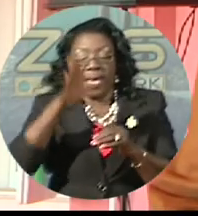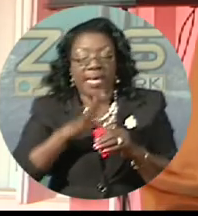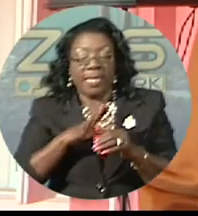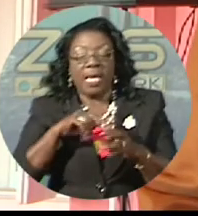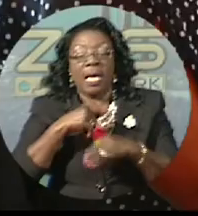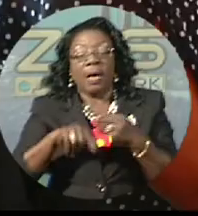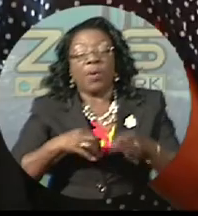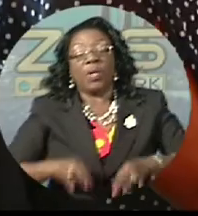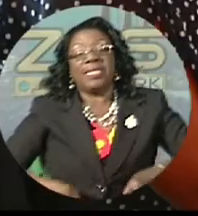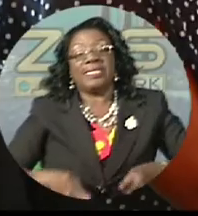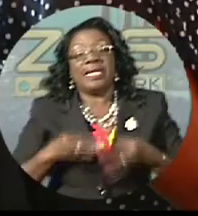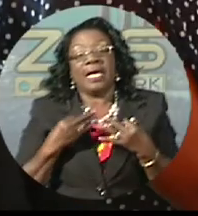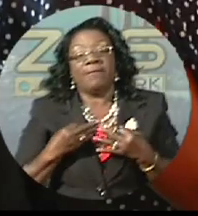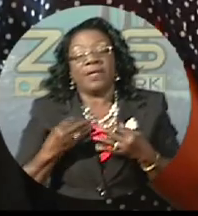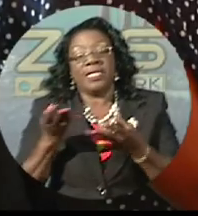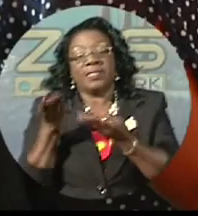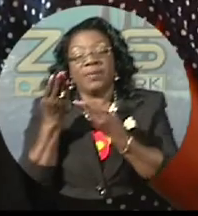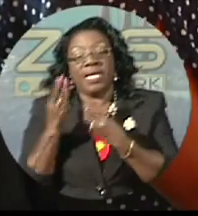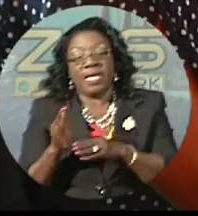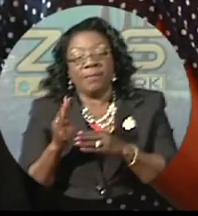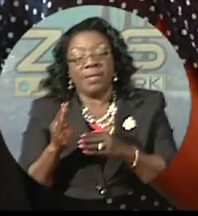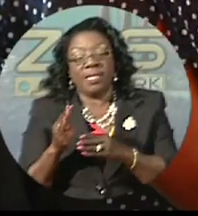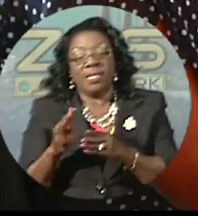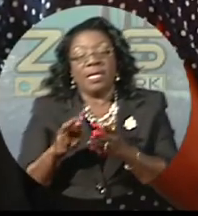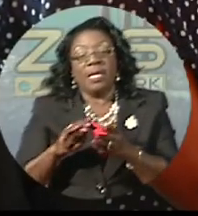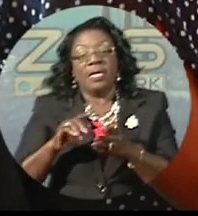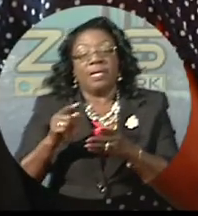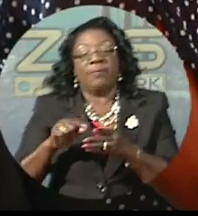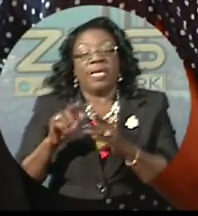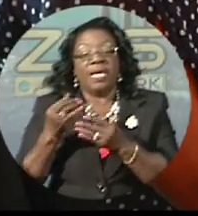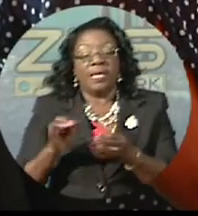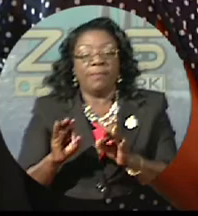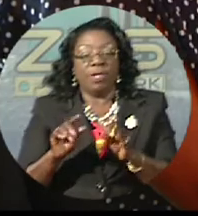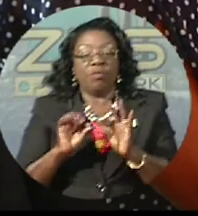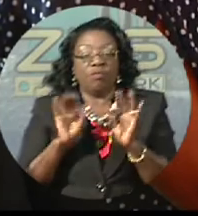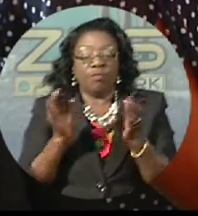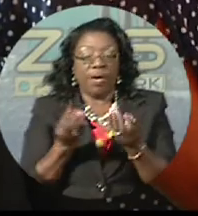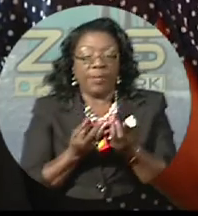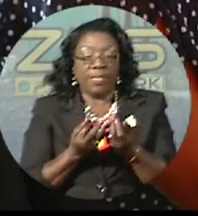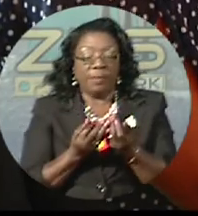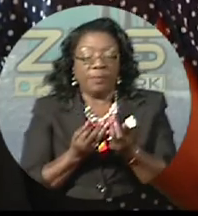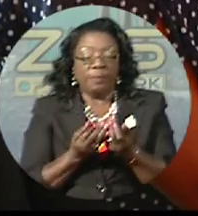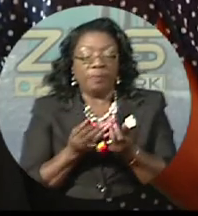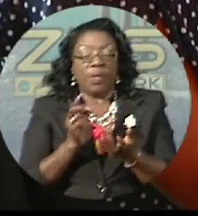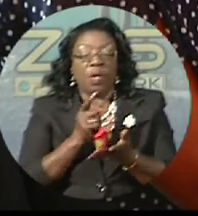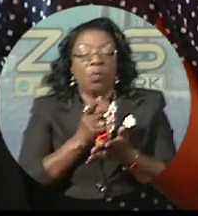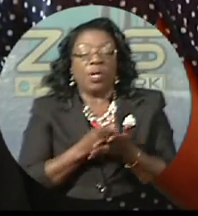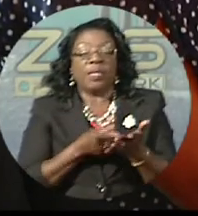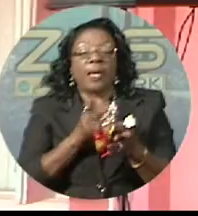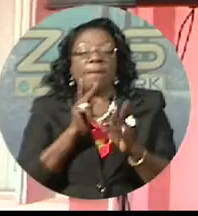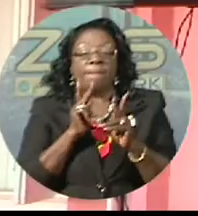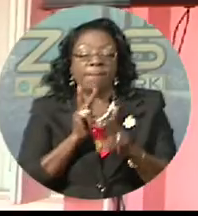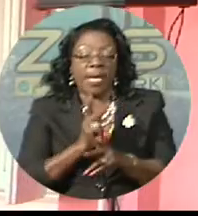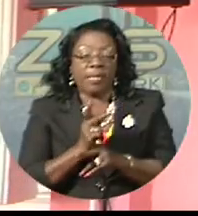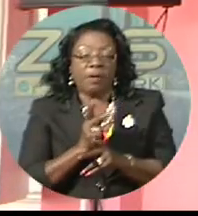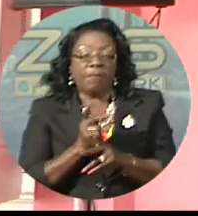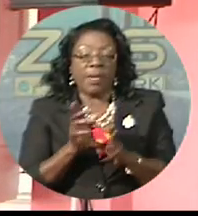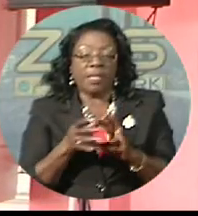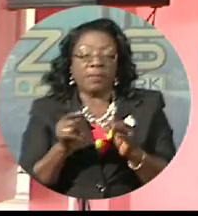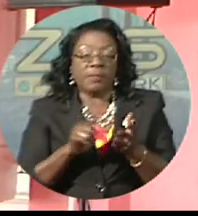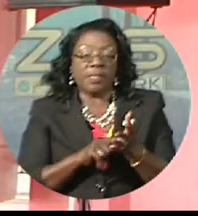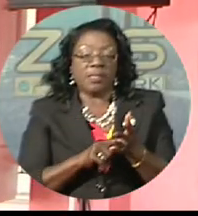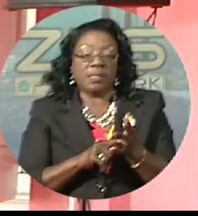that shaped his extraordinary life. What Manner of Man Is This? Is not a book,